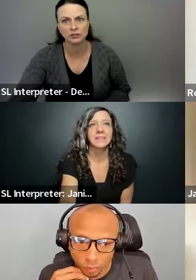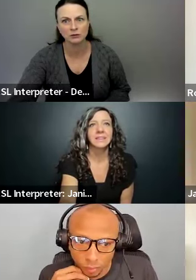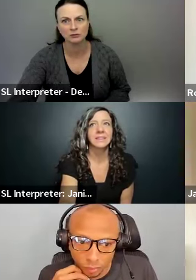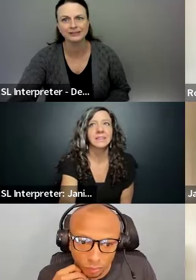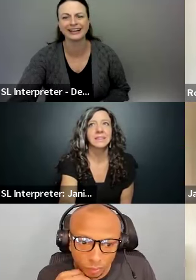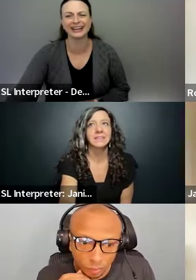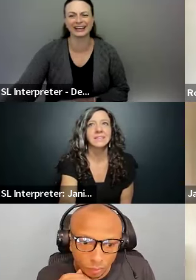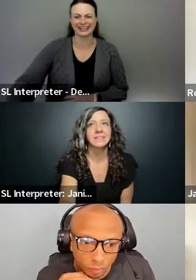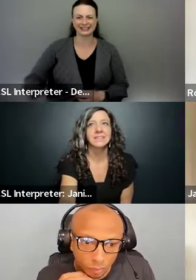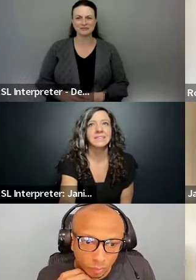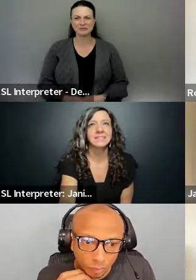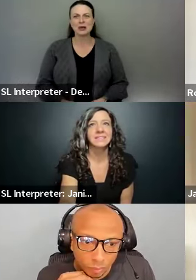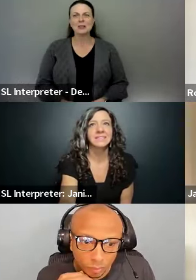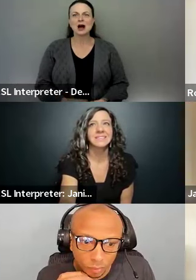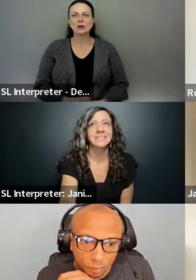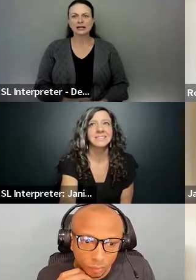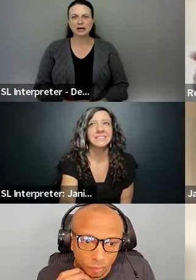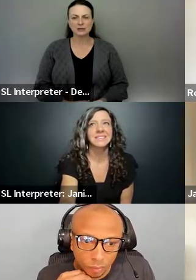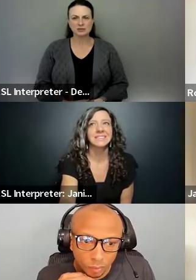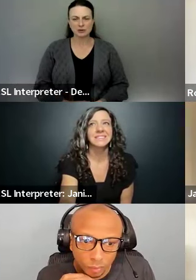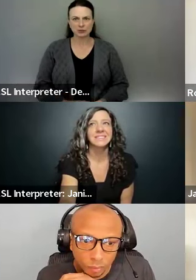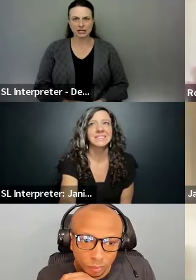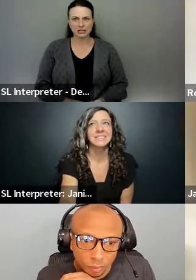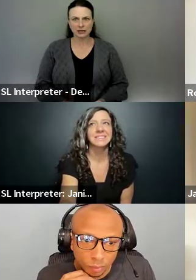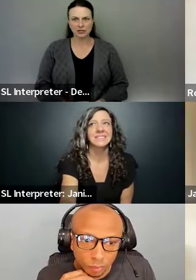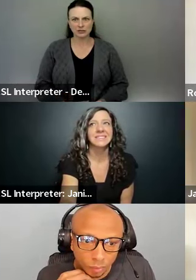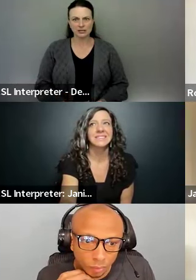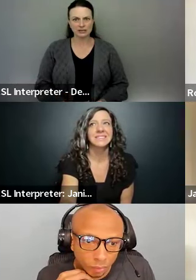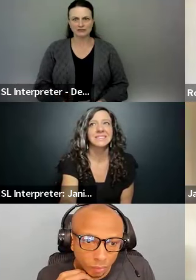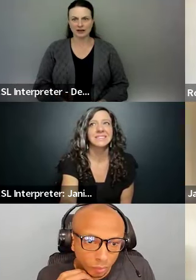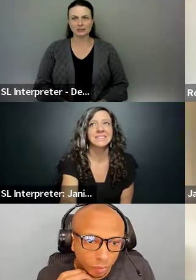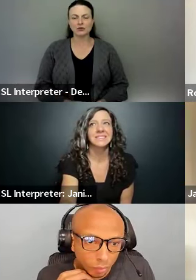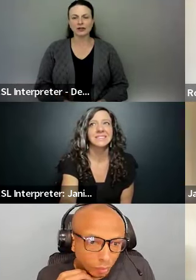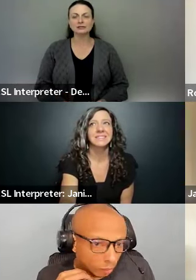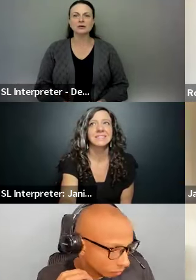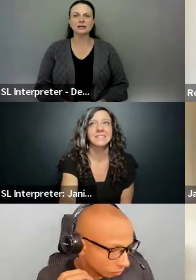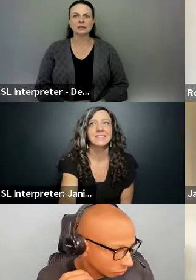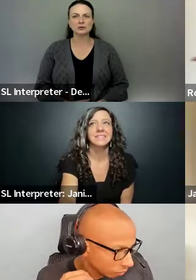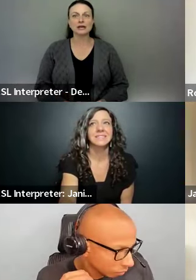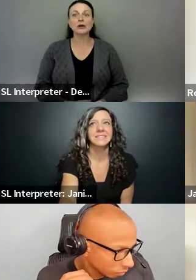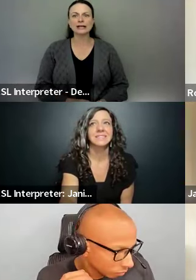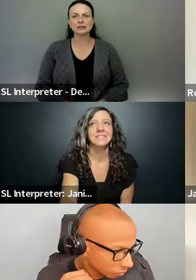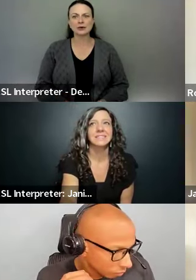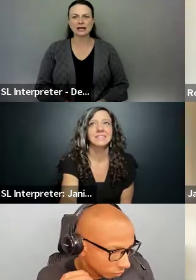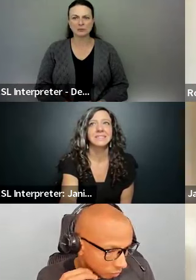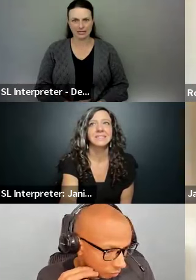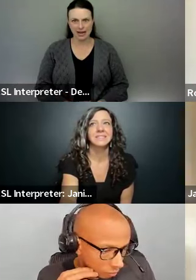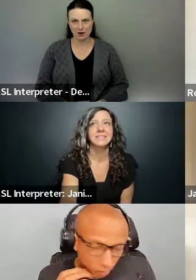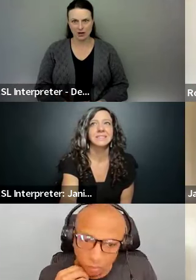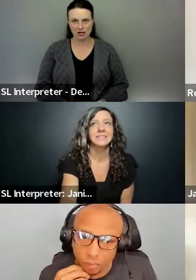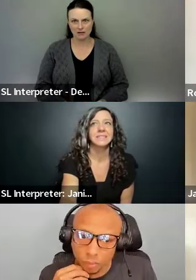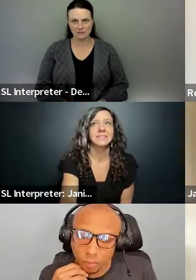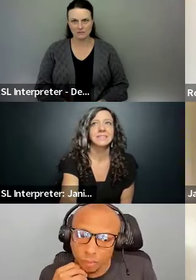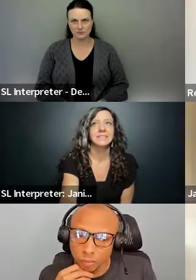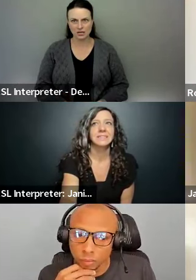your language though. All right. Some people change the language and then it affects the whole thing. So anyway, don't do that. All right. So anyway,